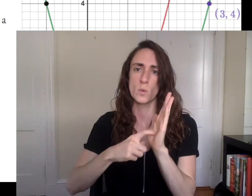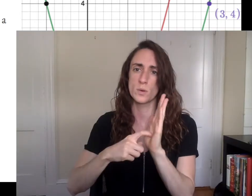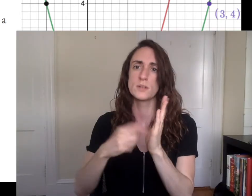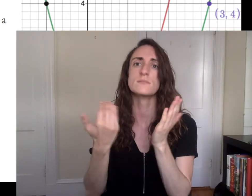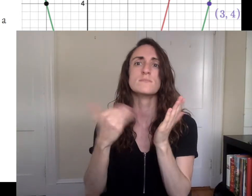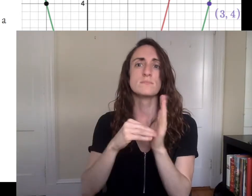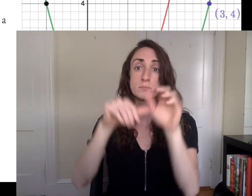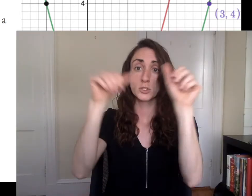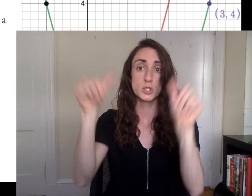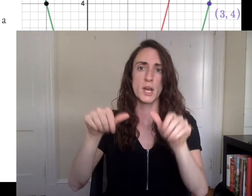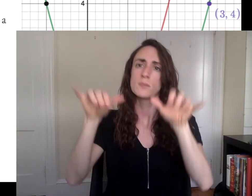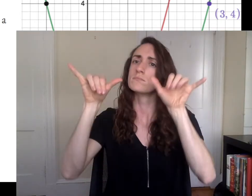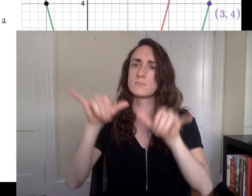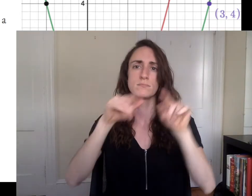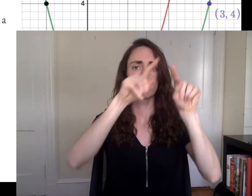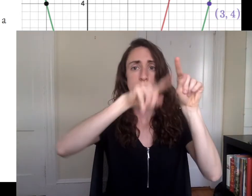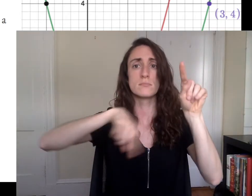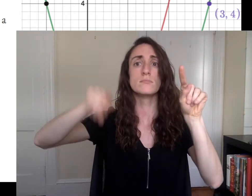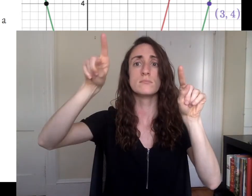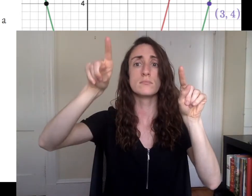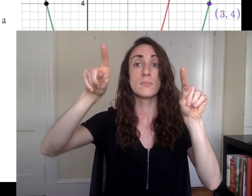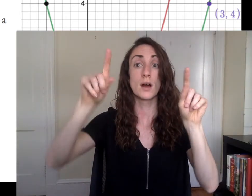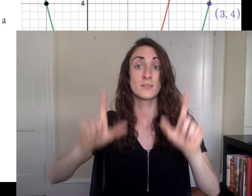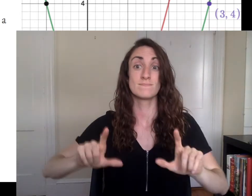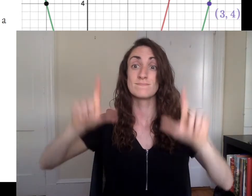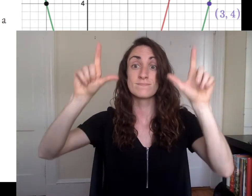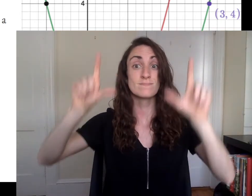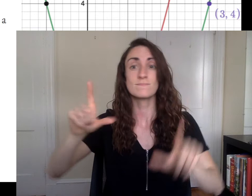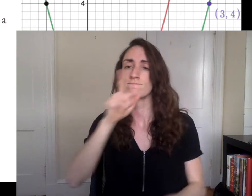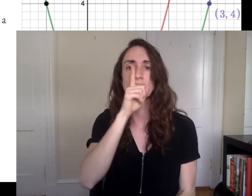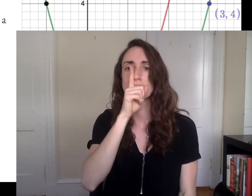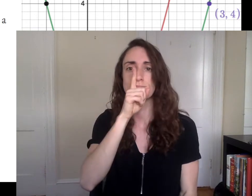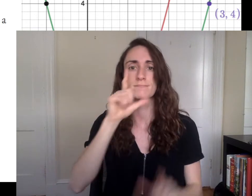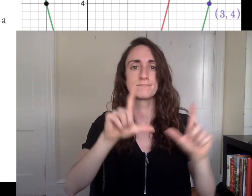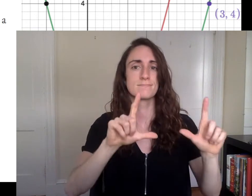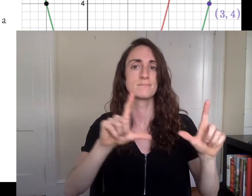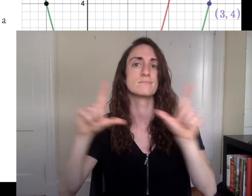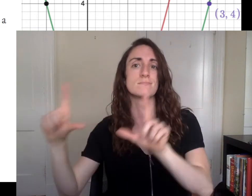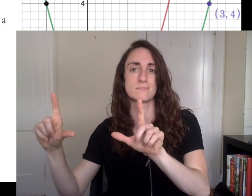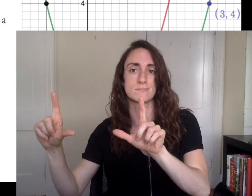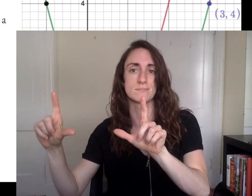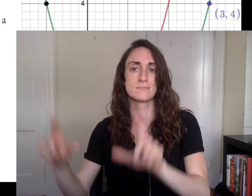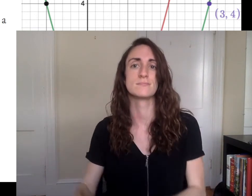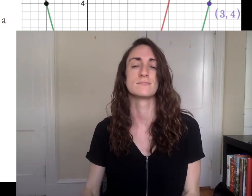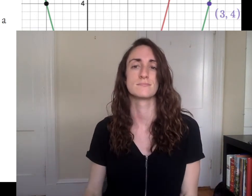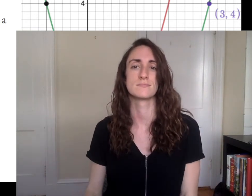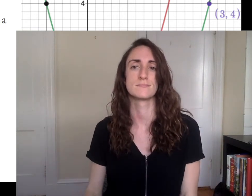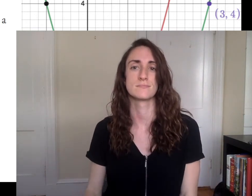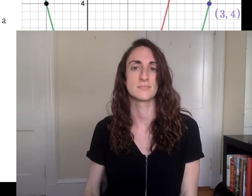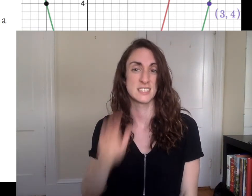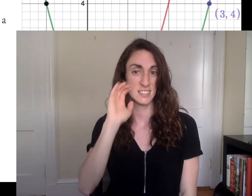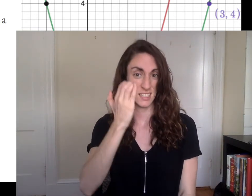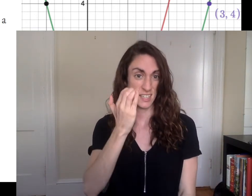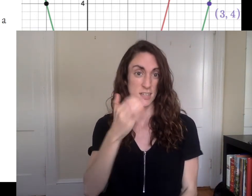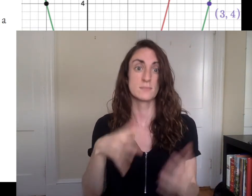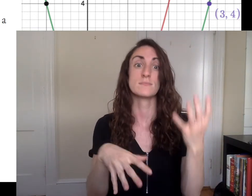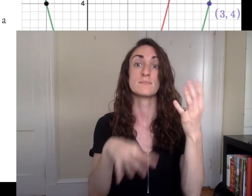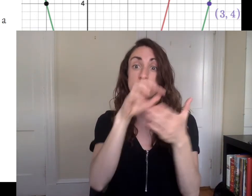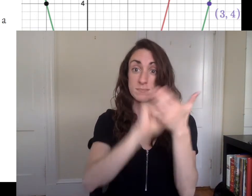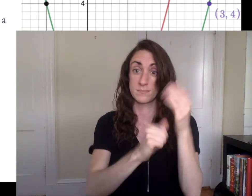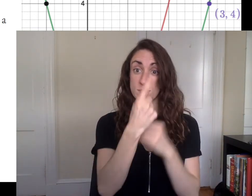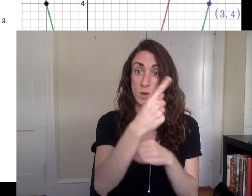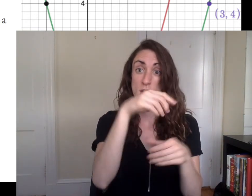So you notice again the shape of our parabola hasn't changed. And here it hasn't moved up or down, but it's actually moved horizontally over to the